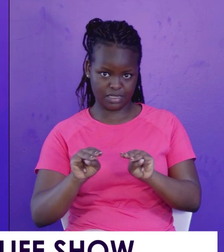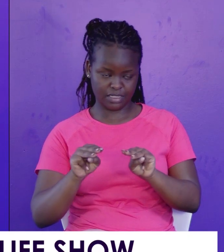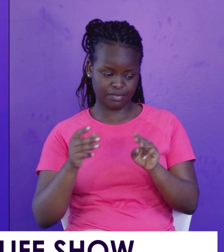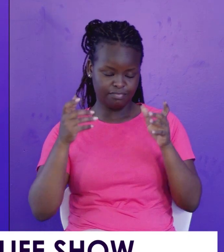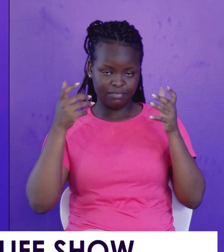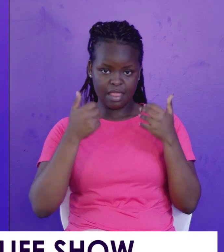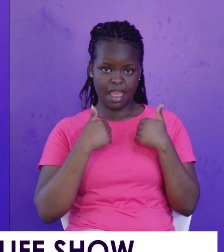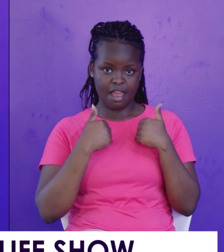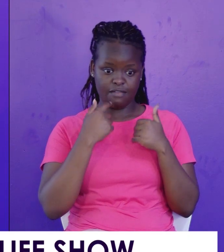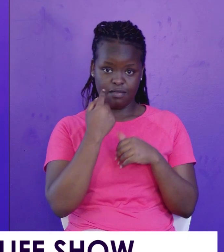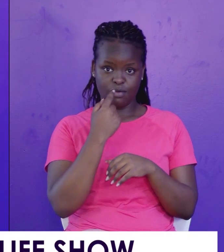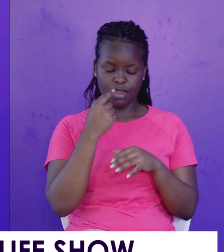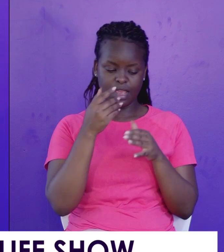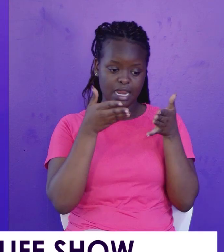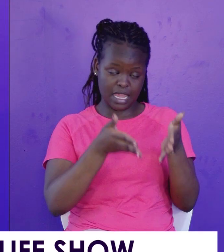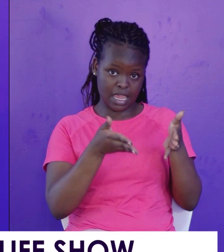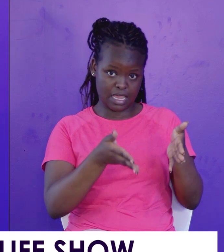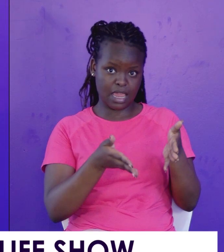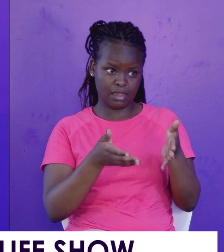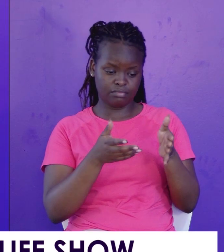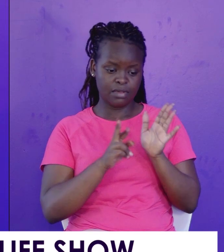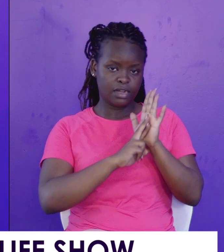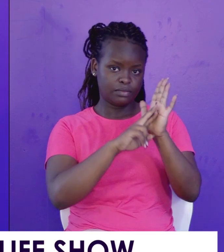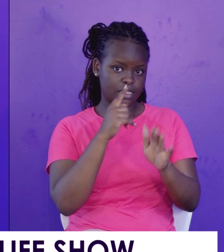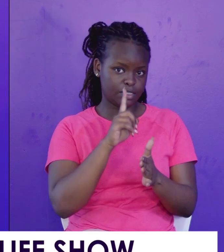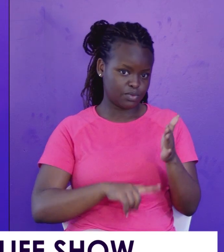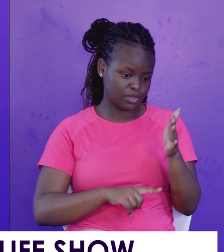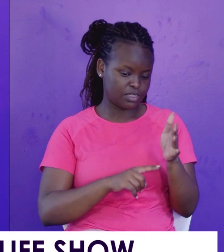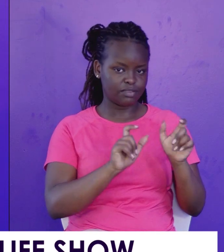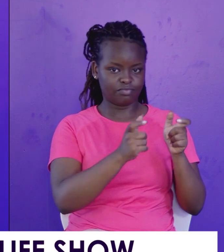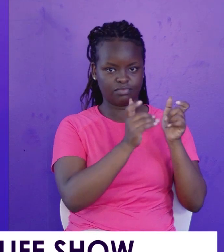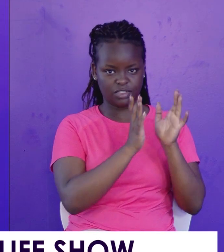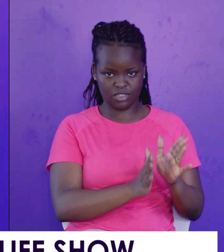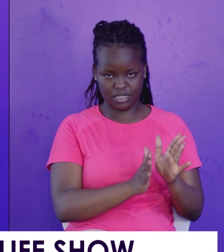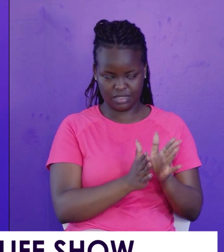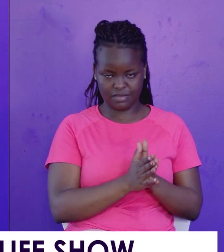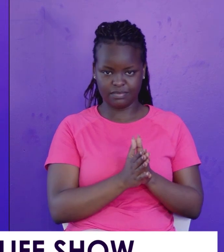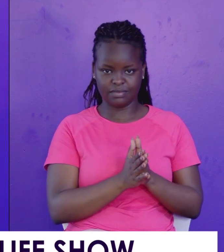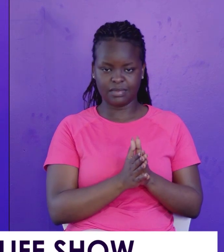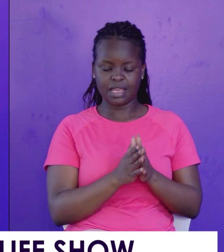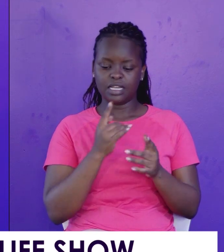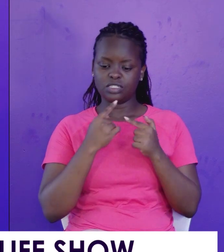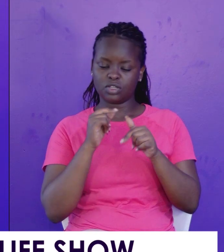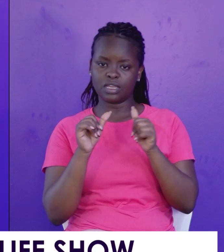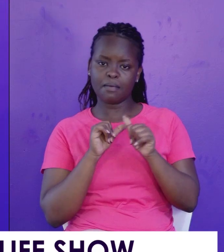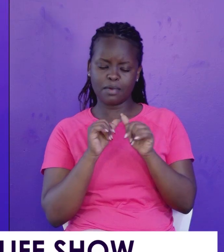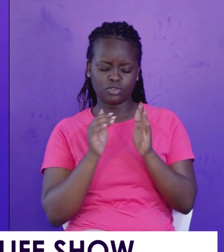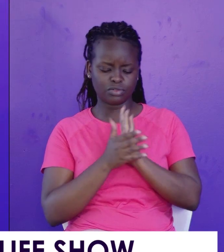the hat of a journalist. That's why I brought him. We are talking about effective communication. Can you believe